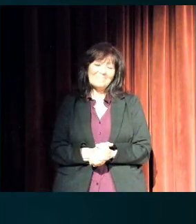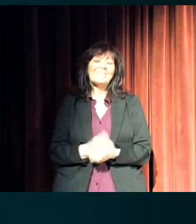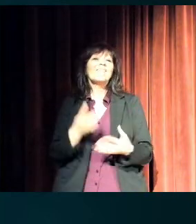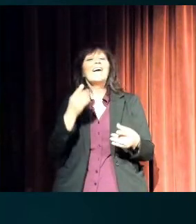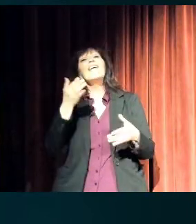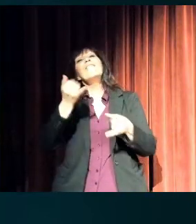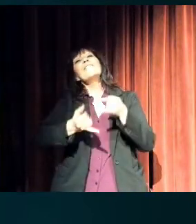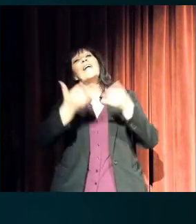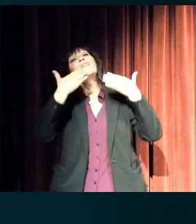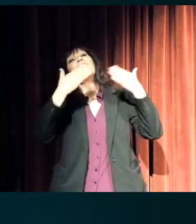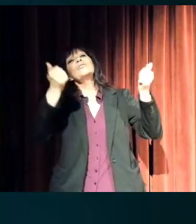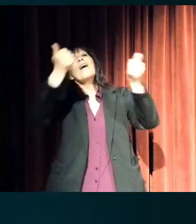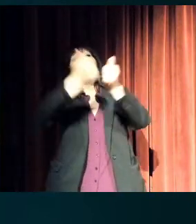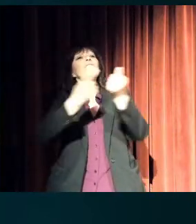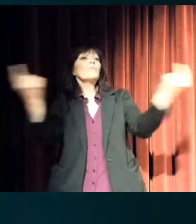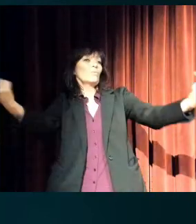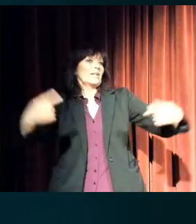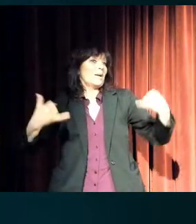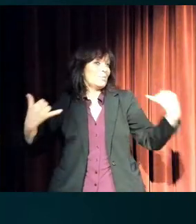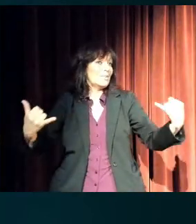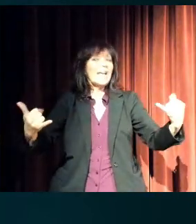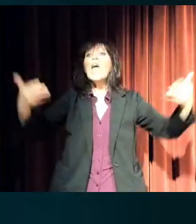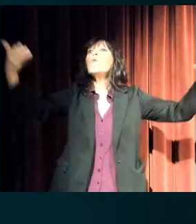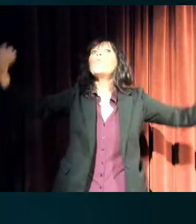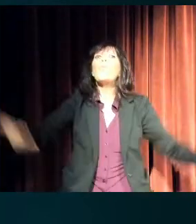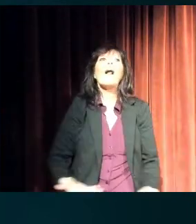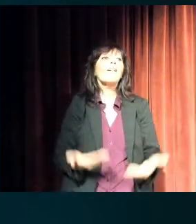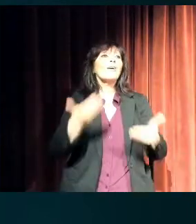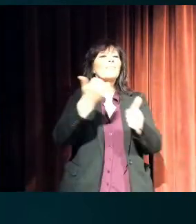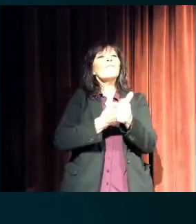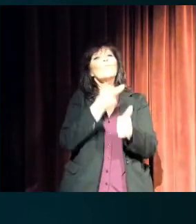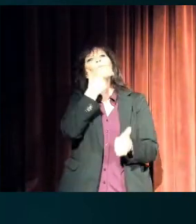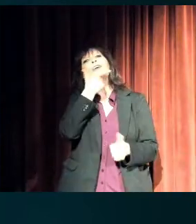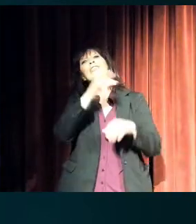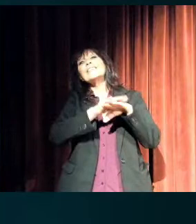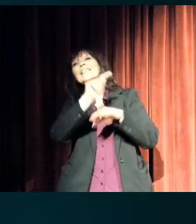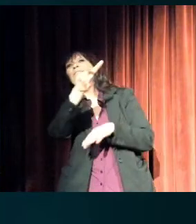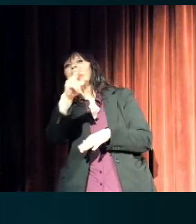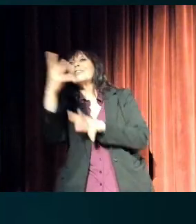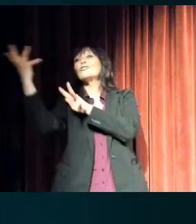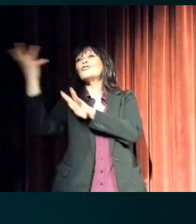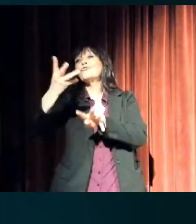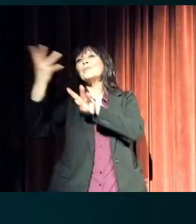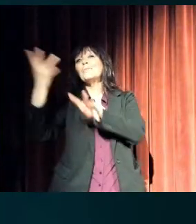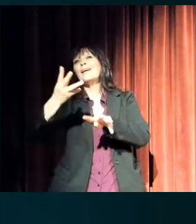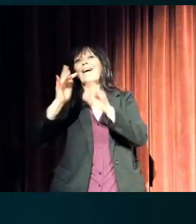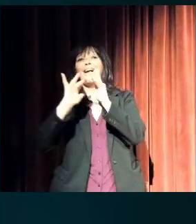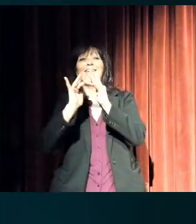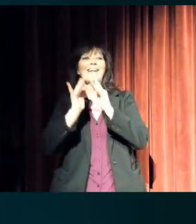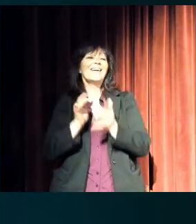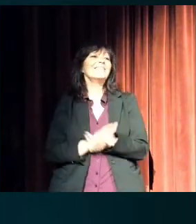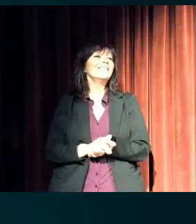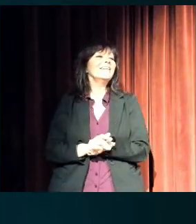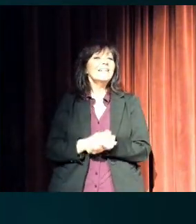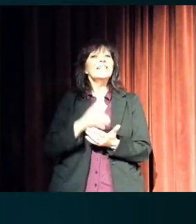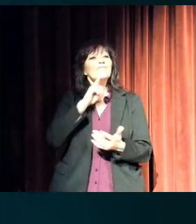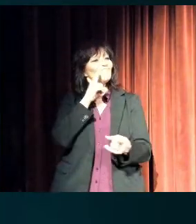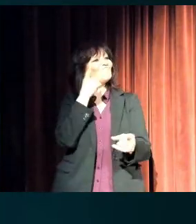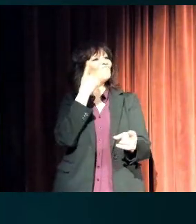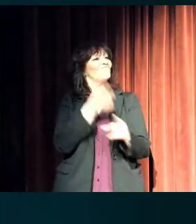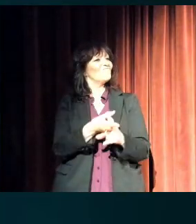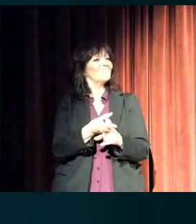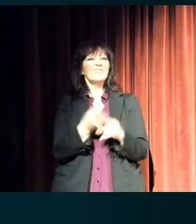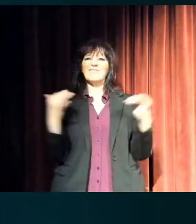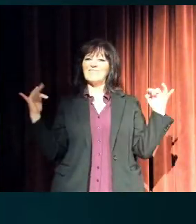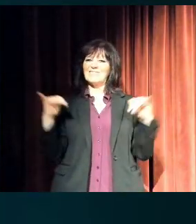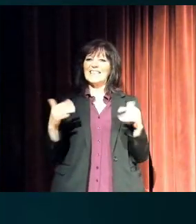Finally, thank you to everyone in attendance here today, and welcome everyone watching us on television or streaming online. It is fitting to gather here